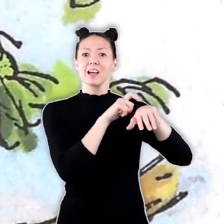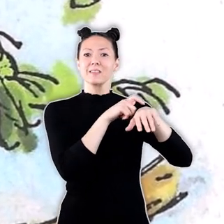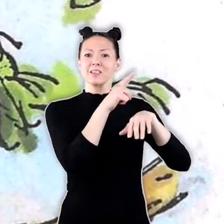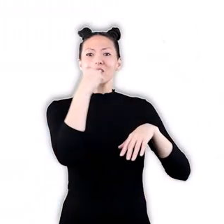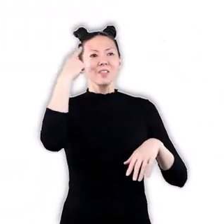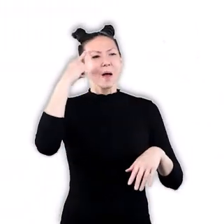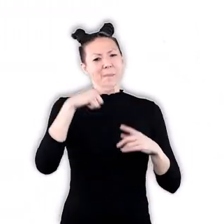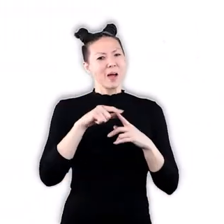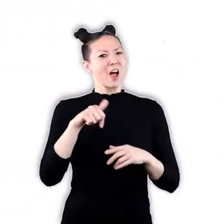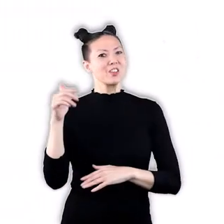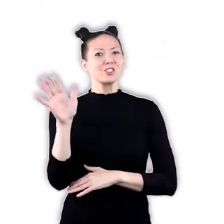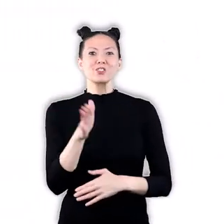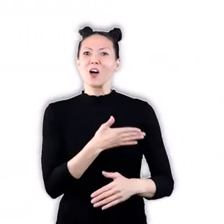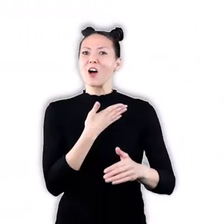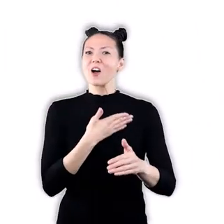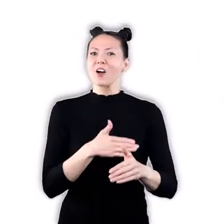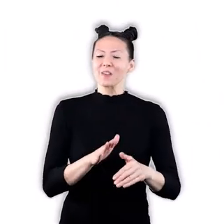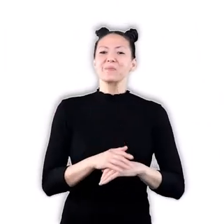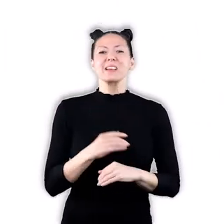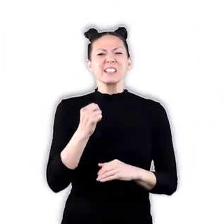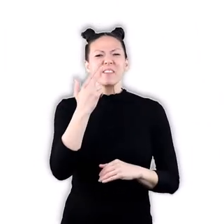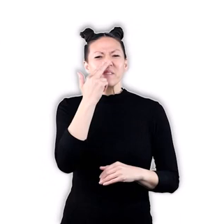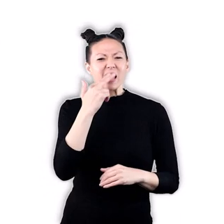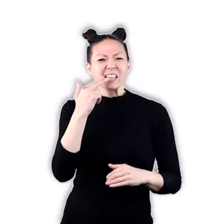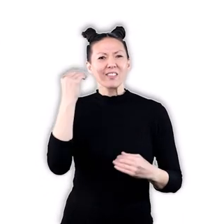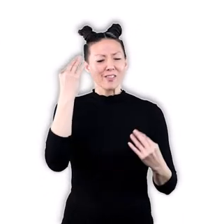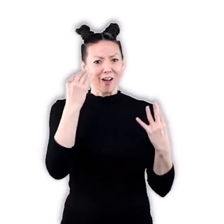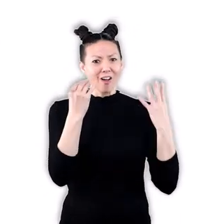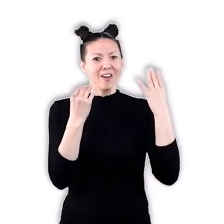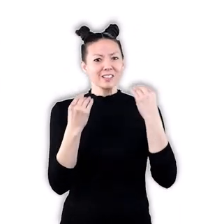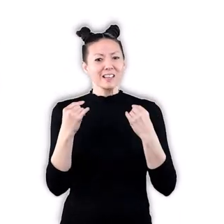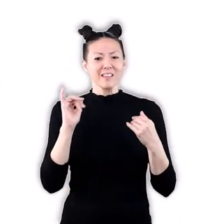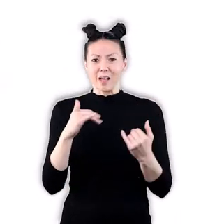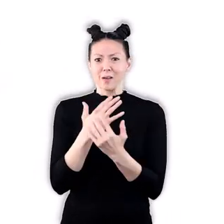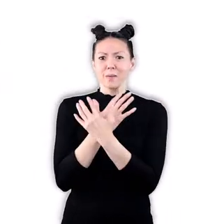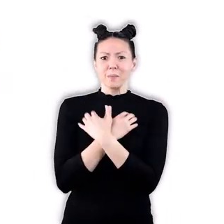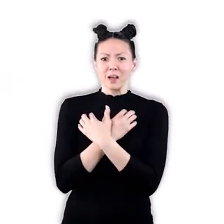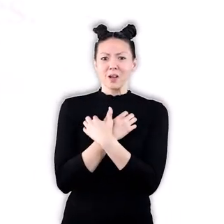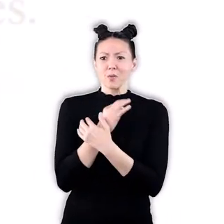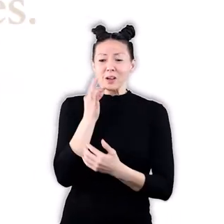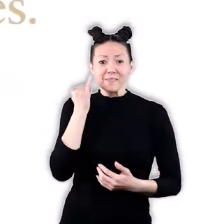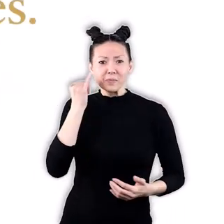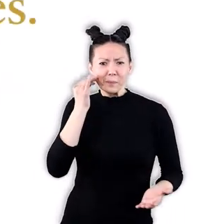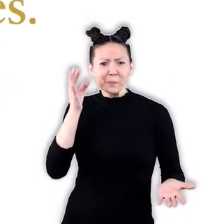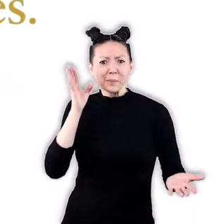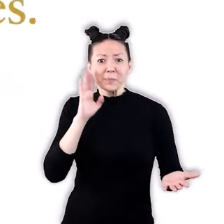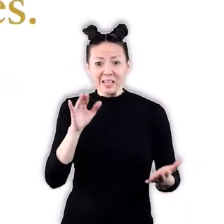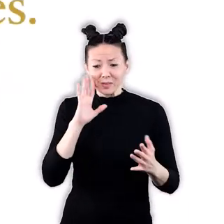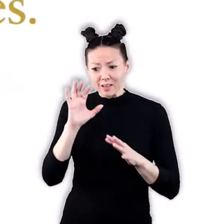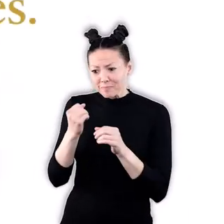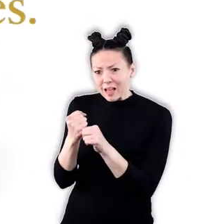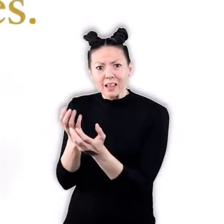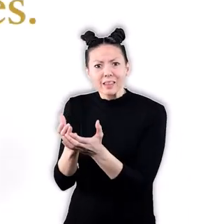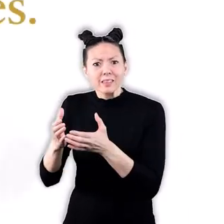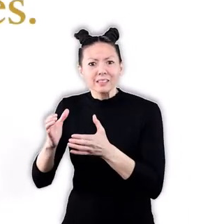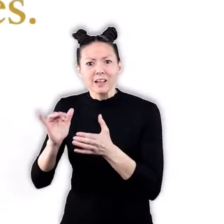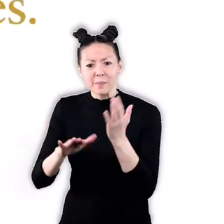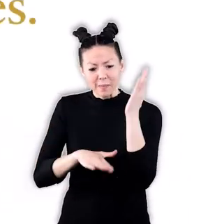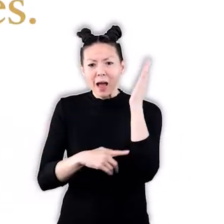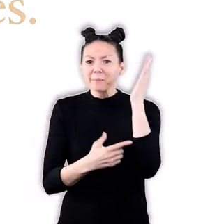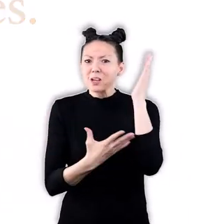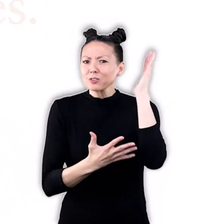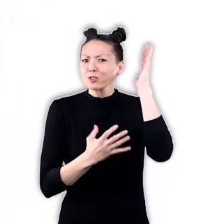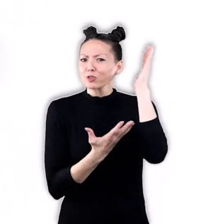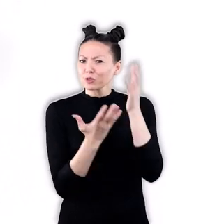another song. It's a very funny thought that if bears were bees, they'd build their nests at the bottom of